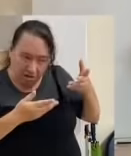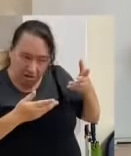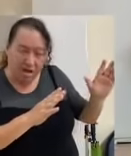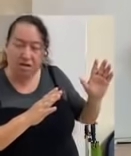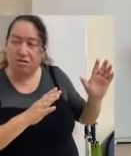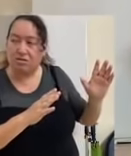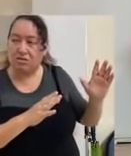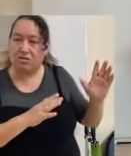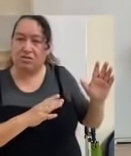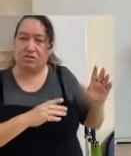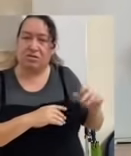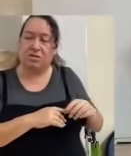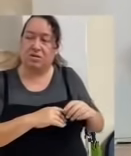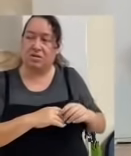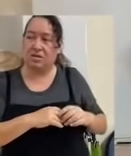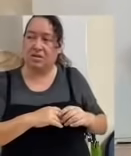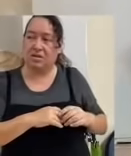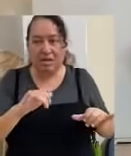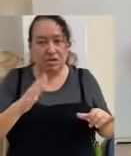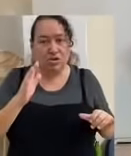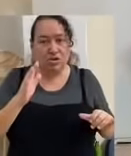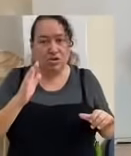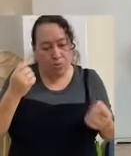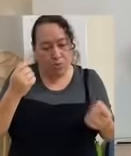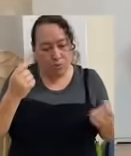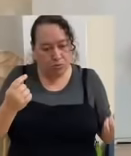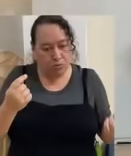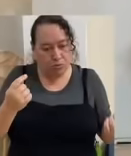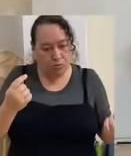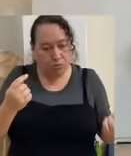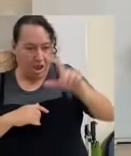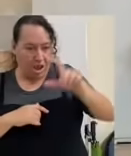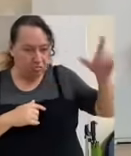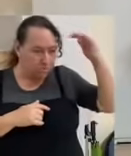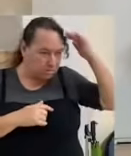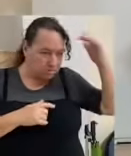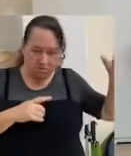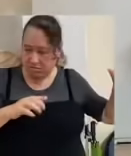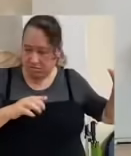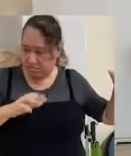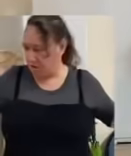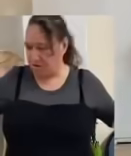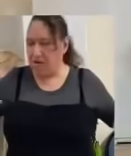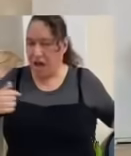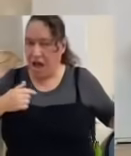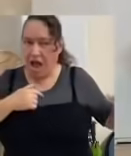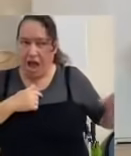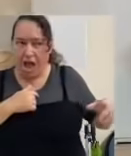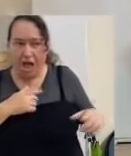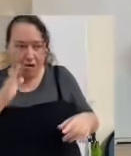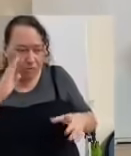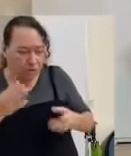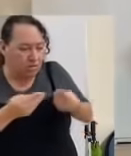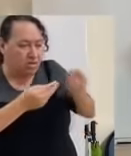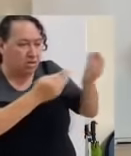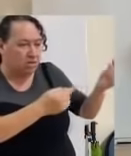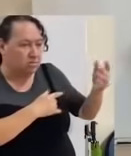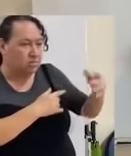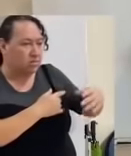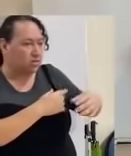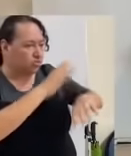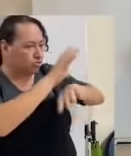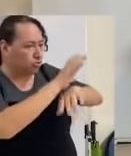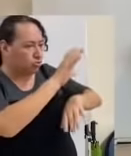Do not let your left hand know what your right hand is doing. Do not say, oh, I give this window to the church, therefore let me